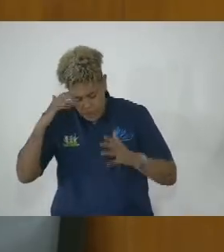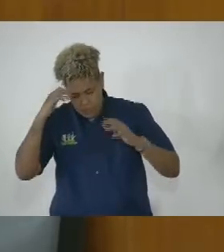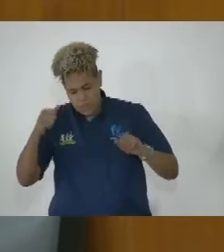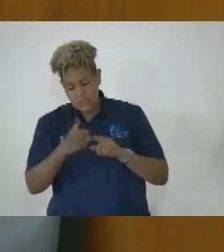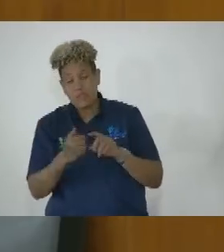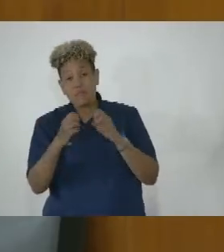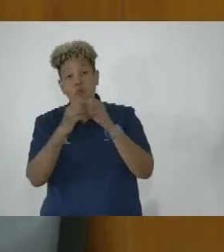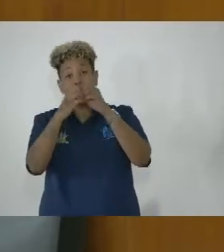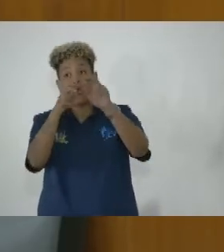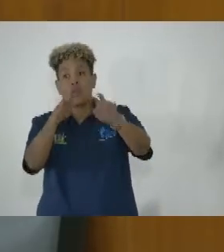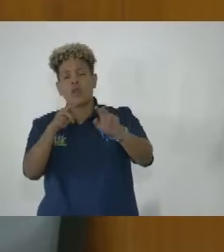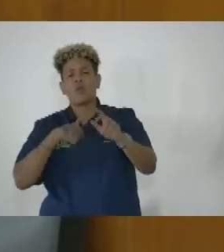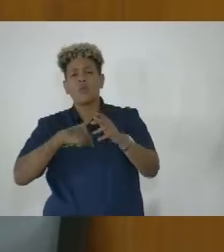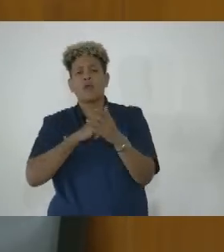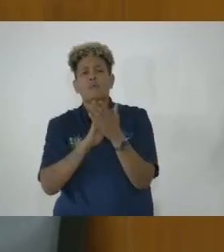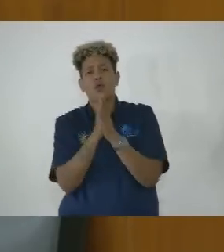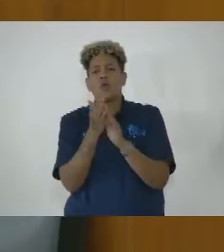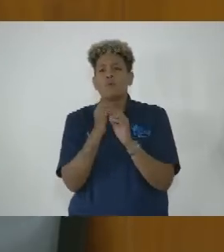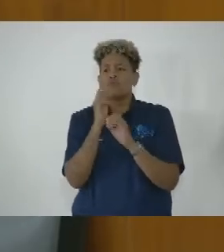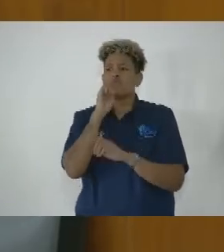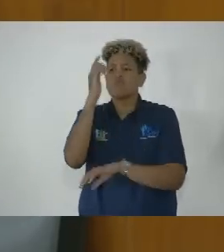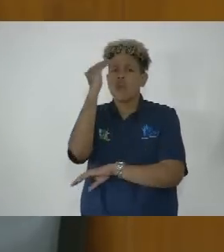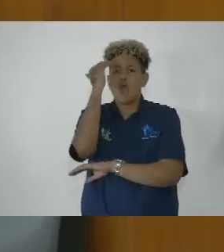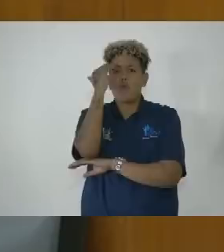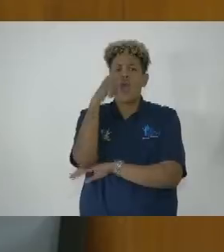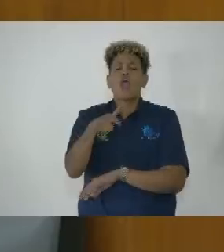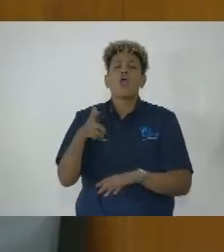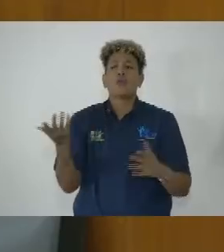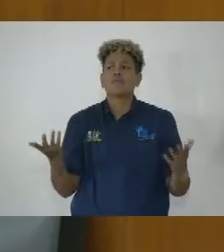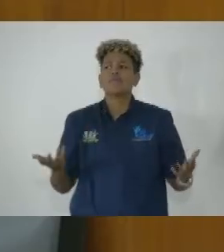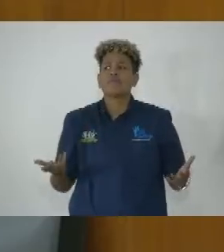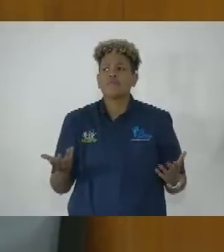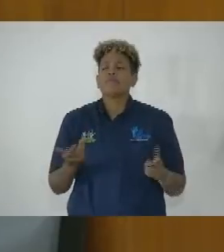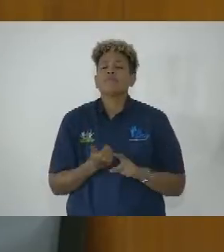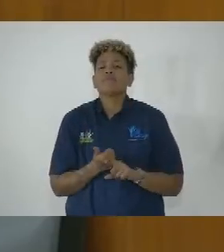more and more we are becoming very aware of the